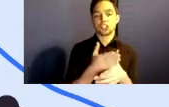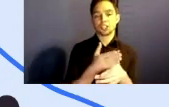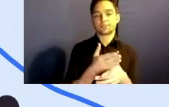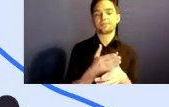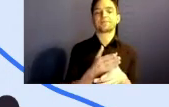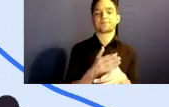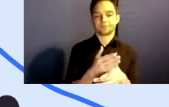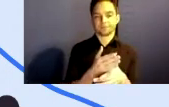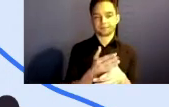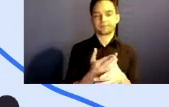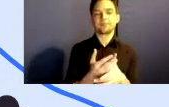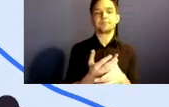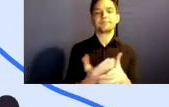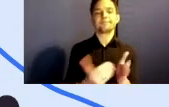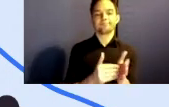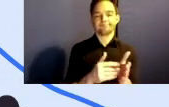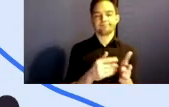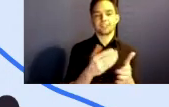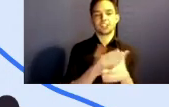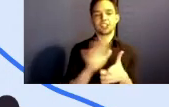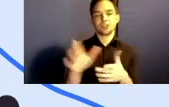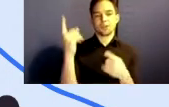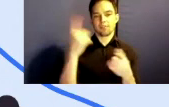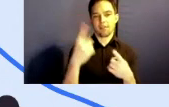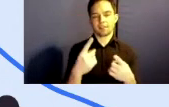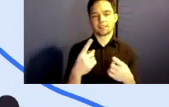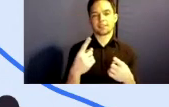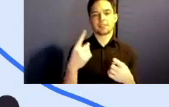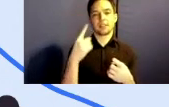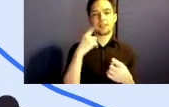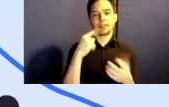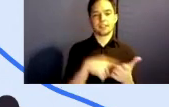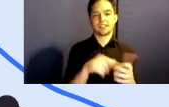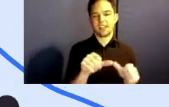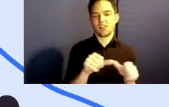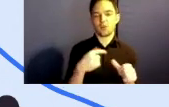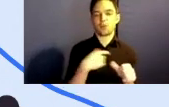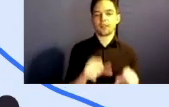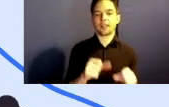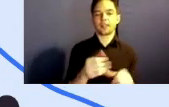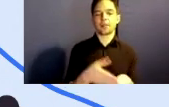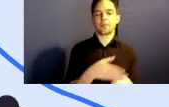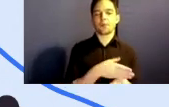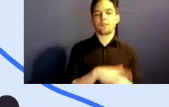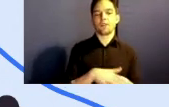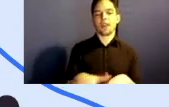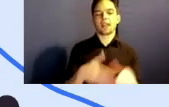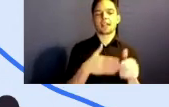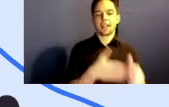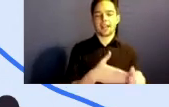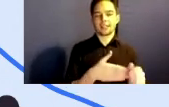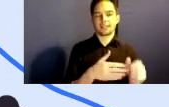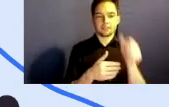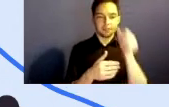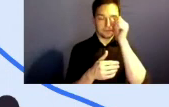iterative. So please do share your thoughts. And I think this is an area that we can improve in that guidance. So share it also with